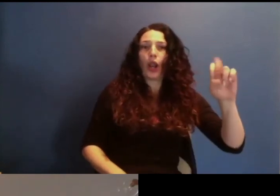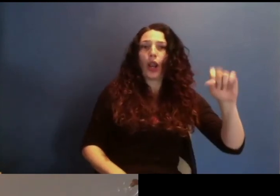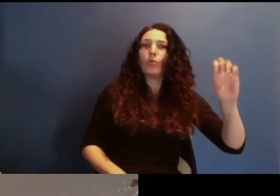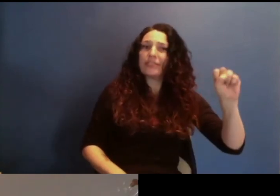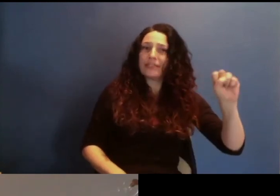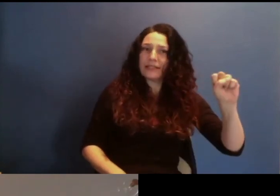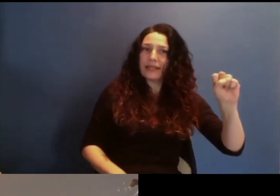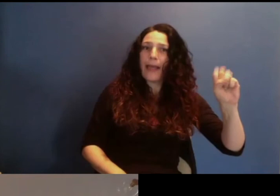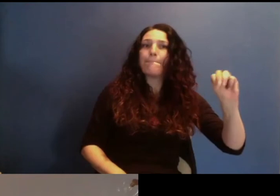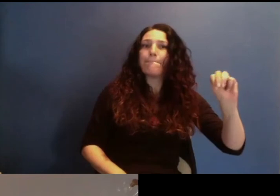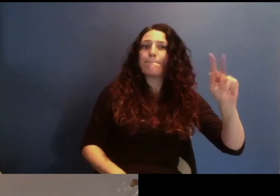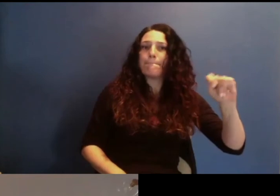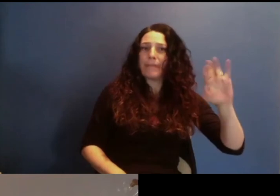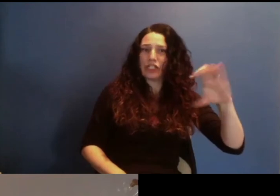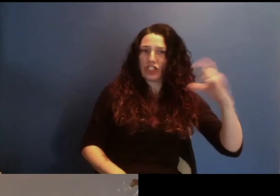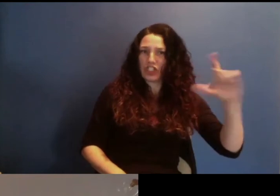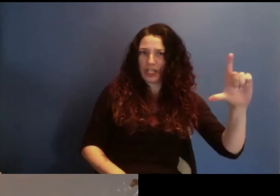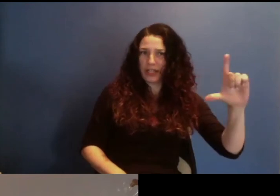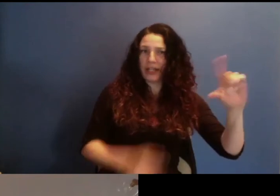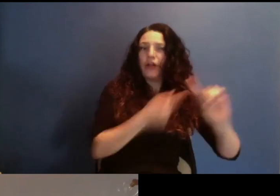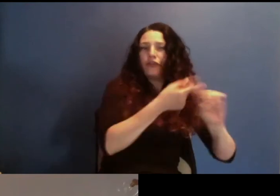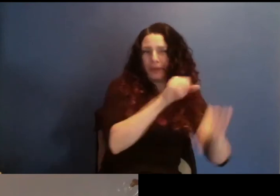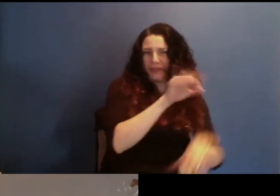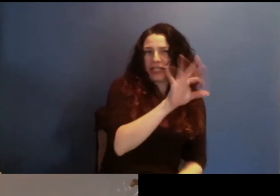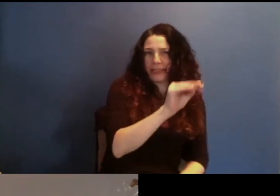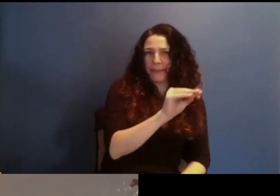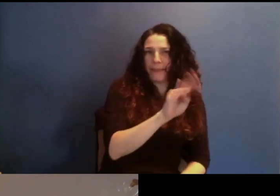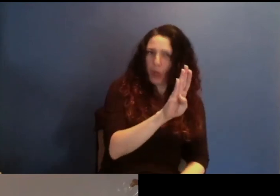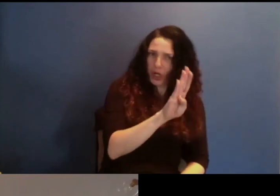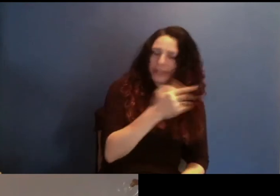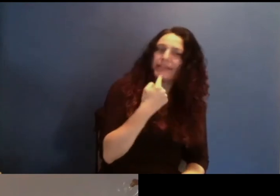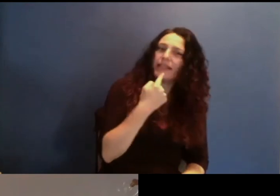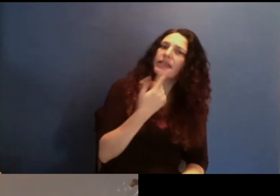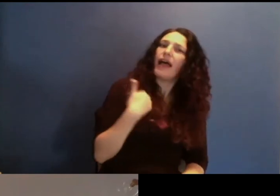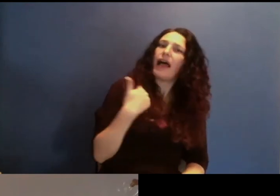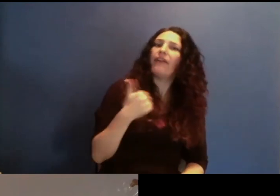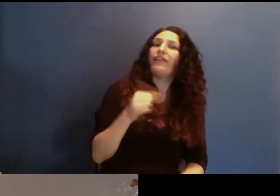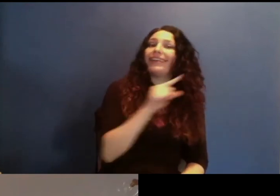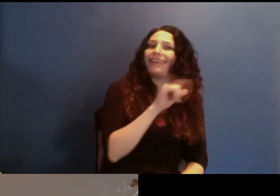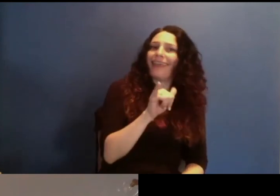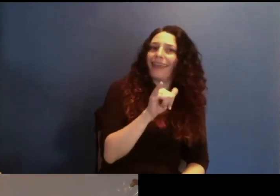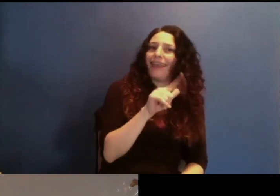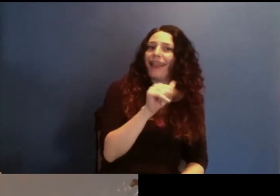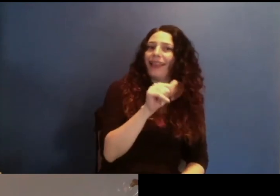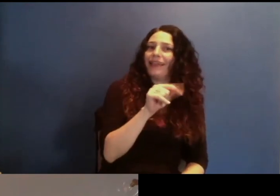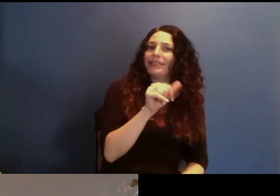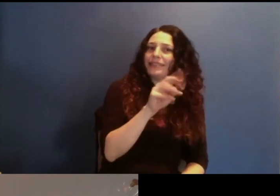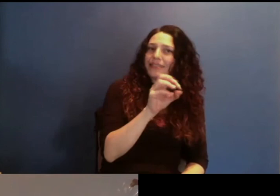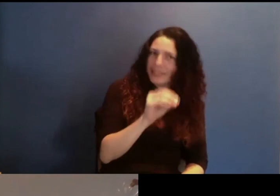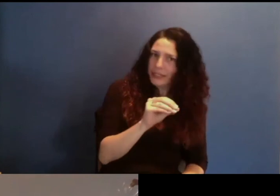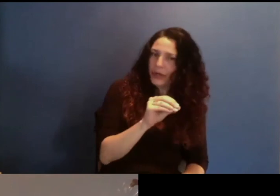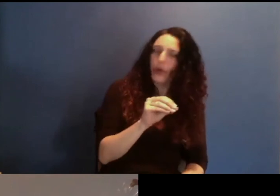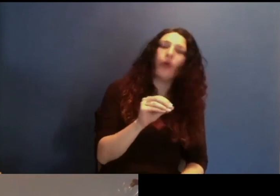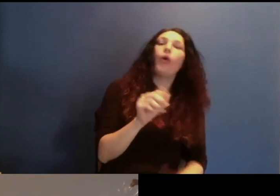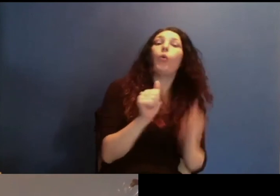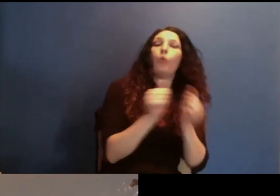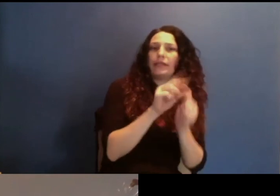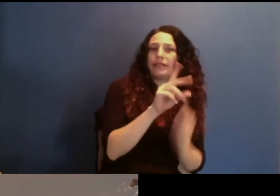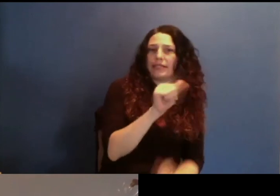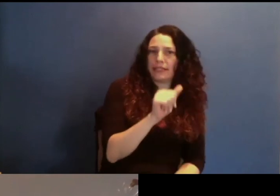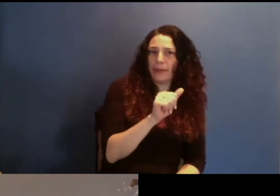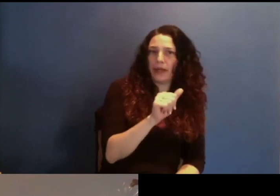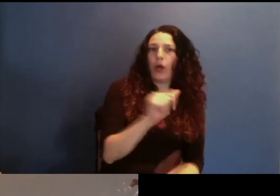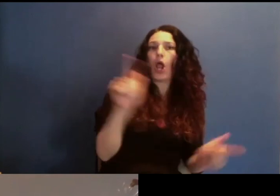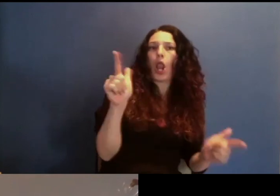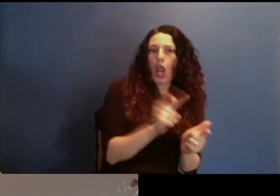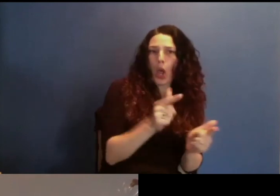physical disability. Many of us are on low income. Do you have any plans to include LGBTQ with disabilities who are low income and